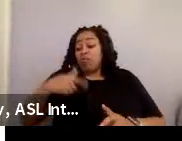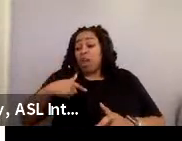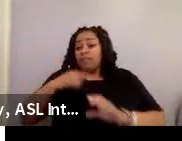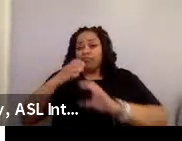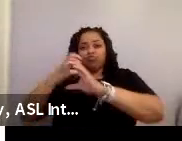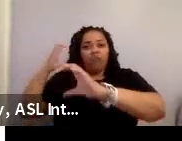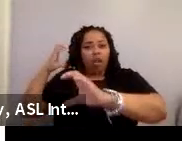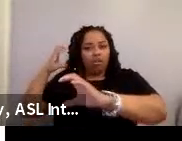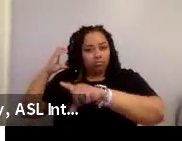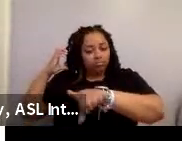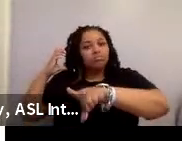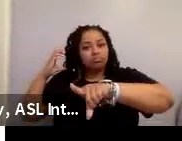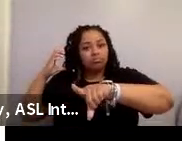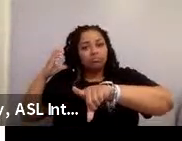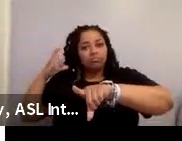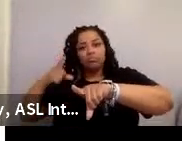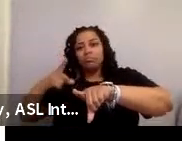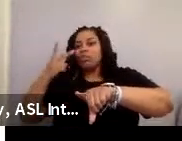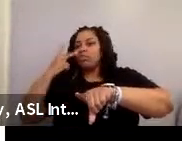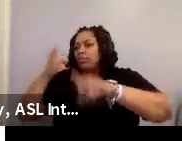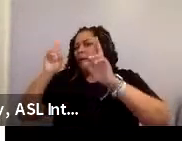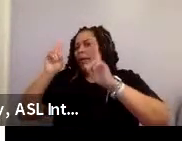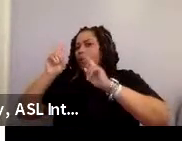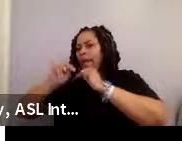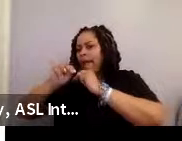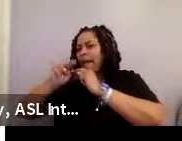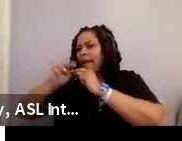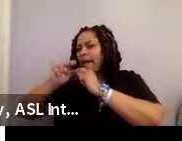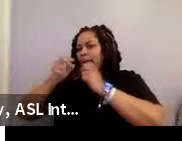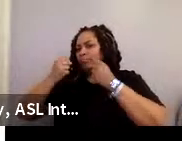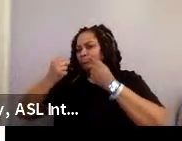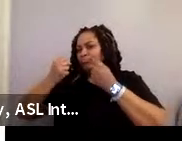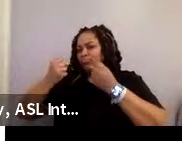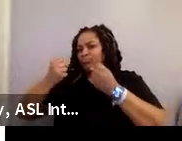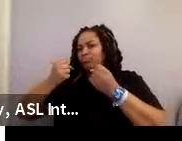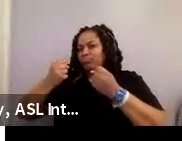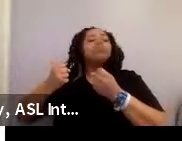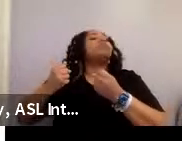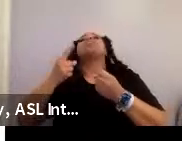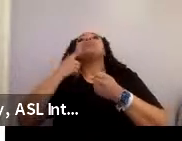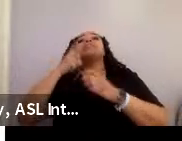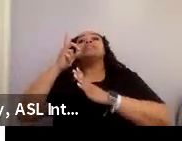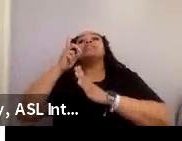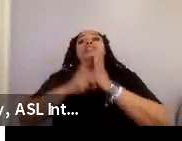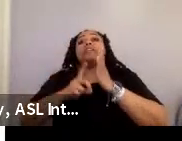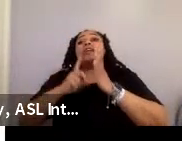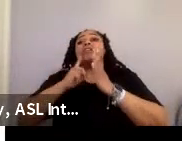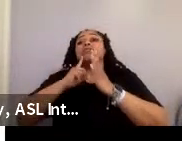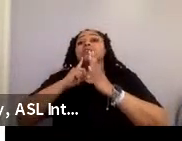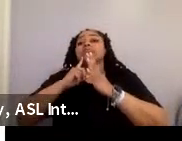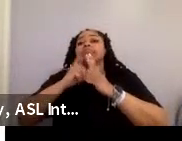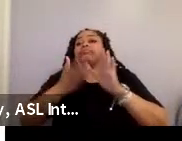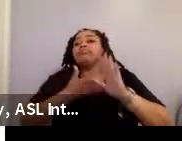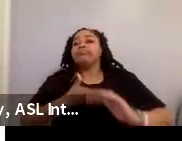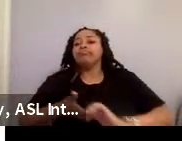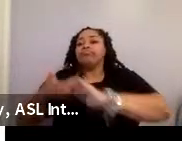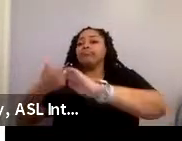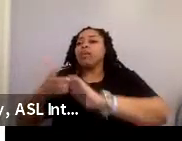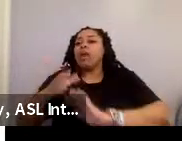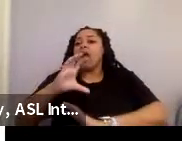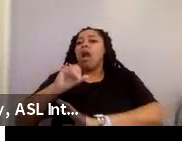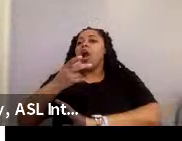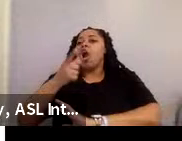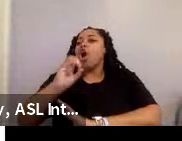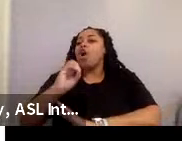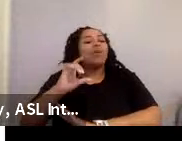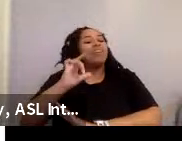which you'll find on the highway going down the road. It's a motor vehicle designed to transport cargo. So it does not